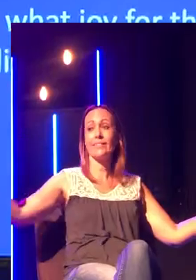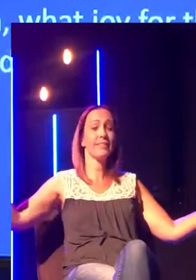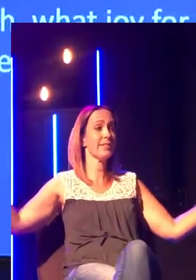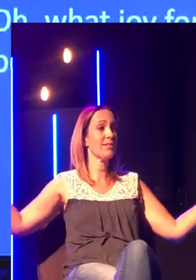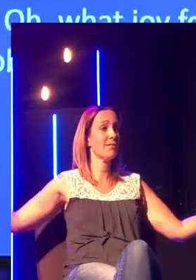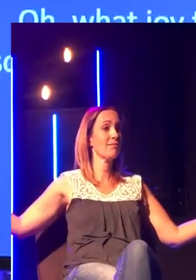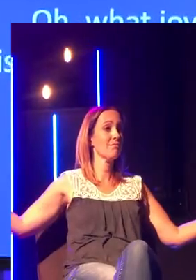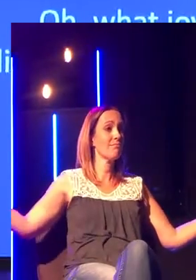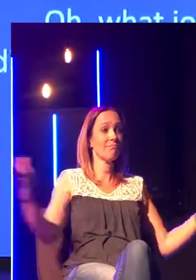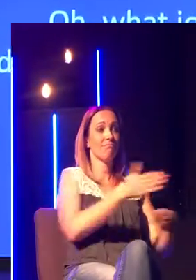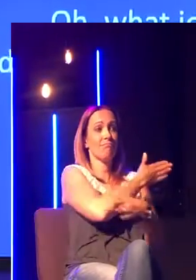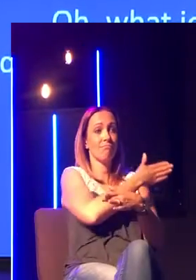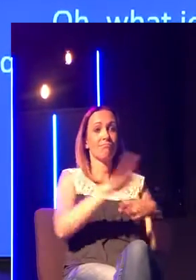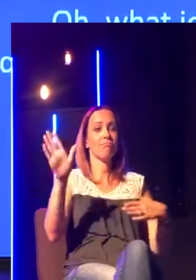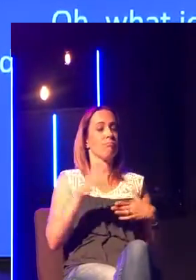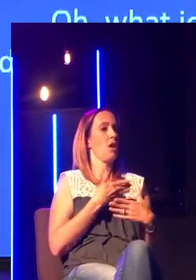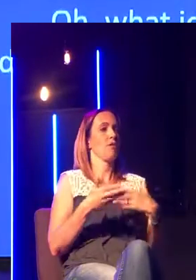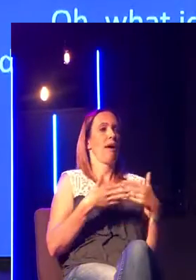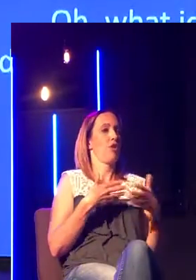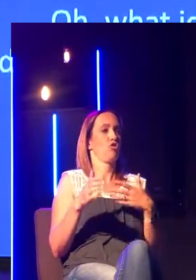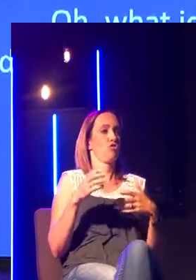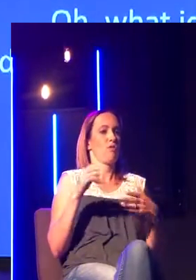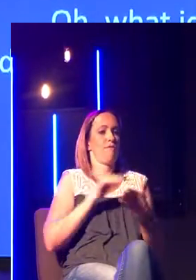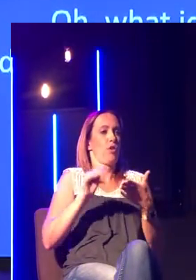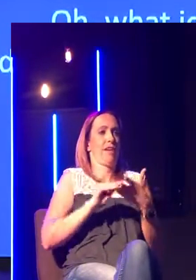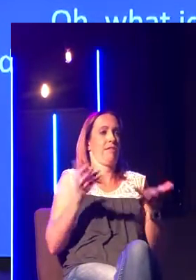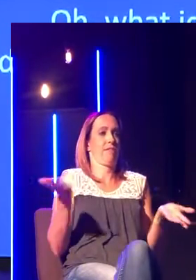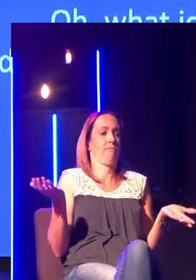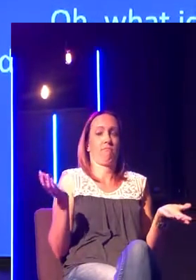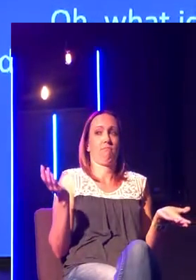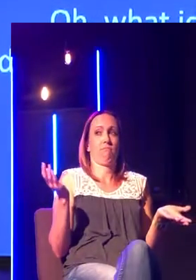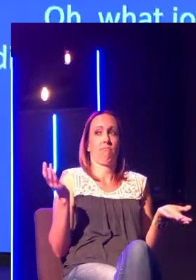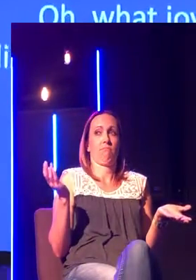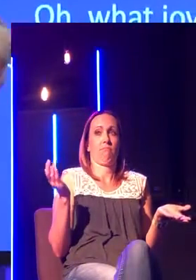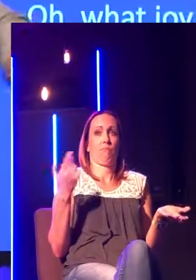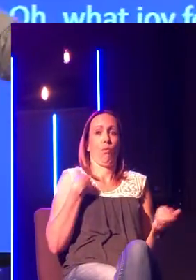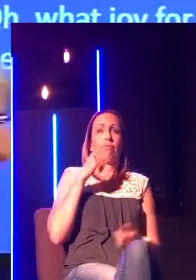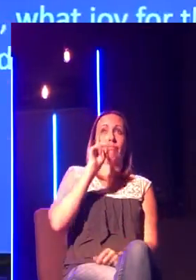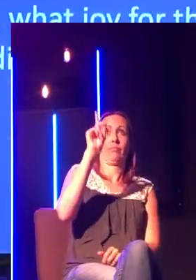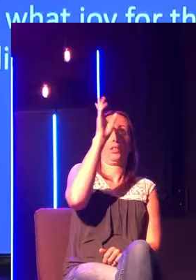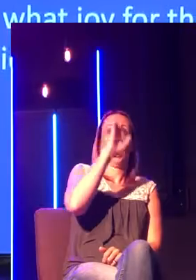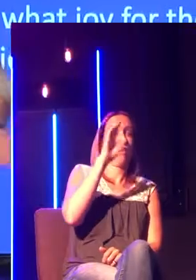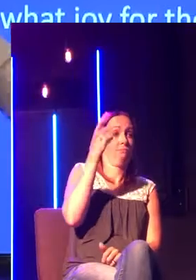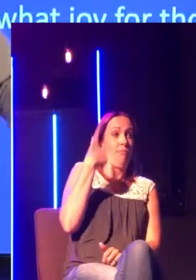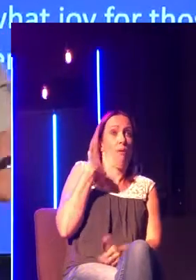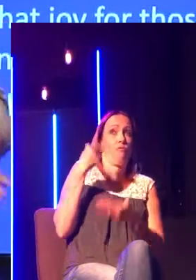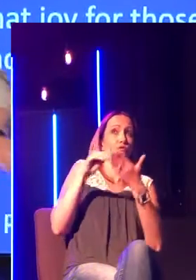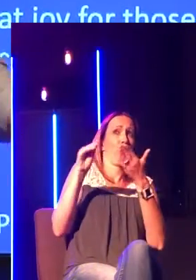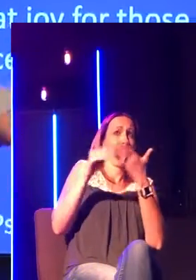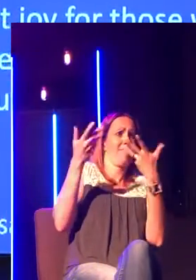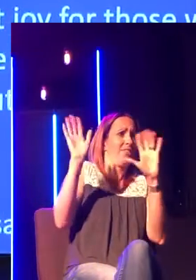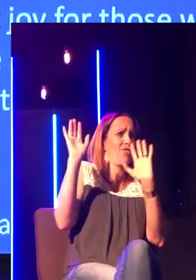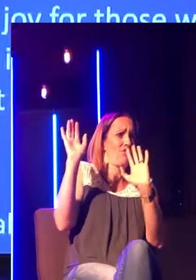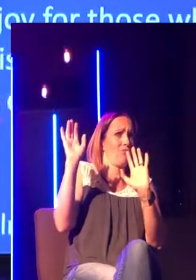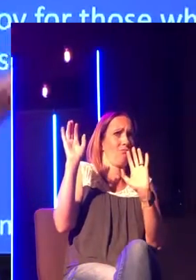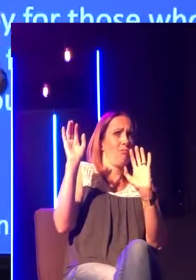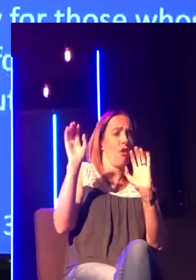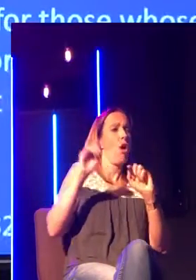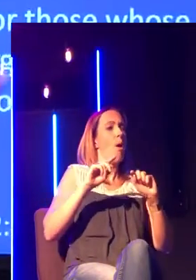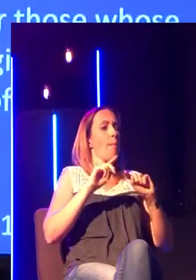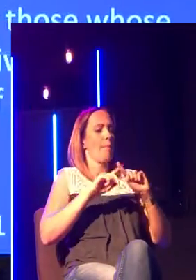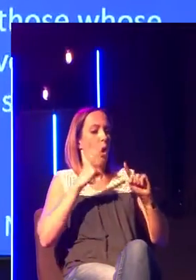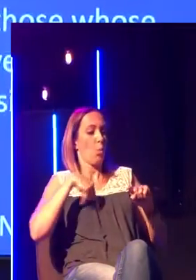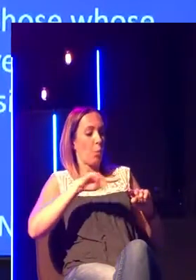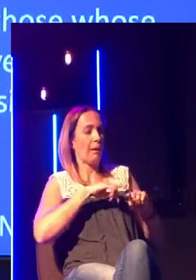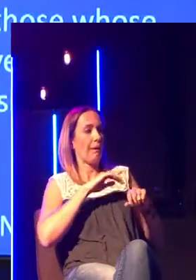reminding ourselves of what God has chosen to forget? God, we go to God, I've forgiven that. That's not in your life. But we continue